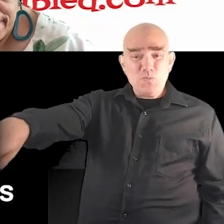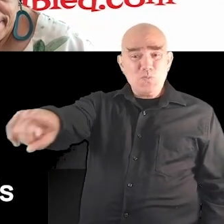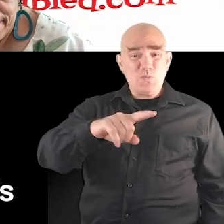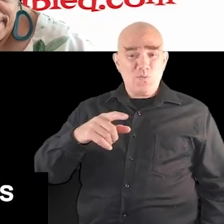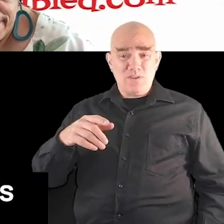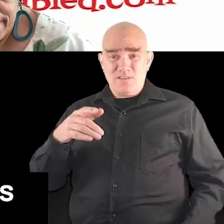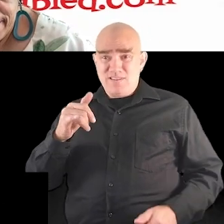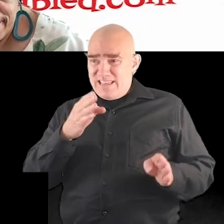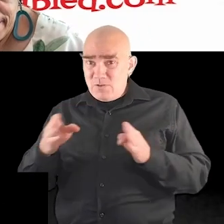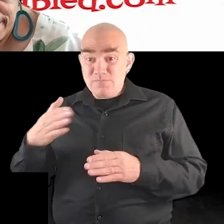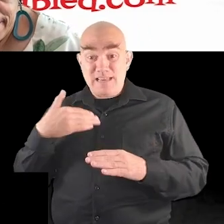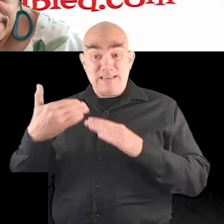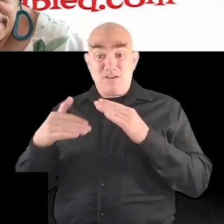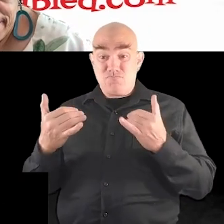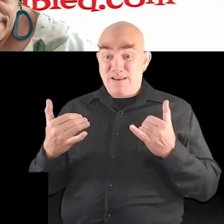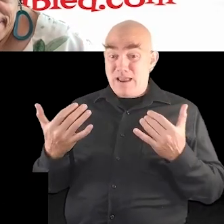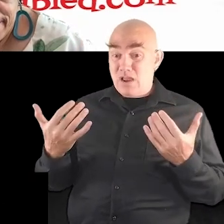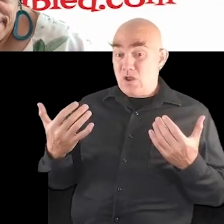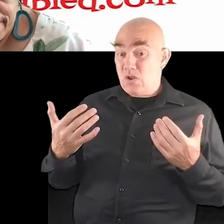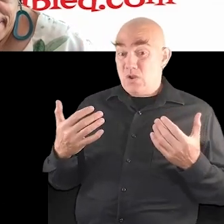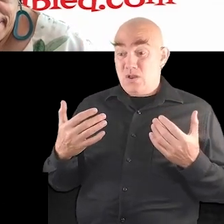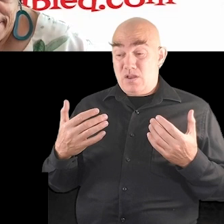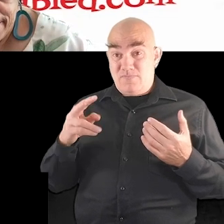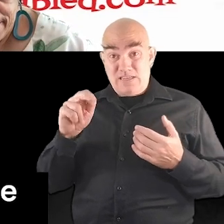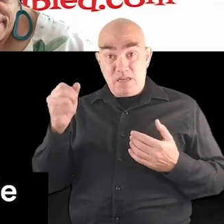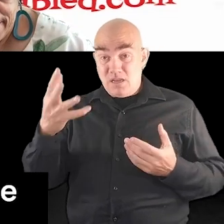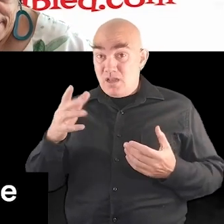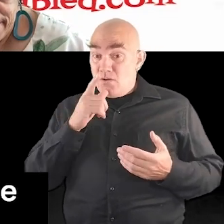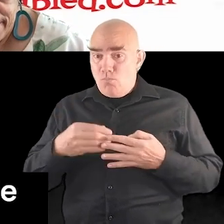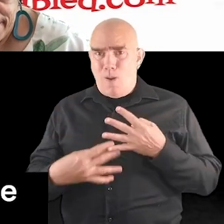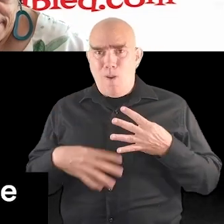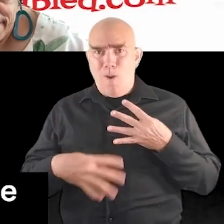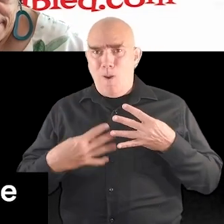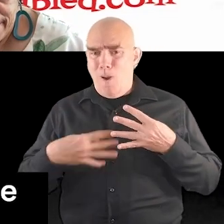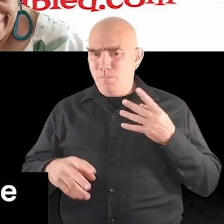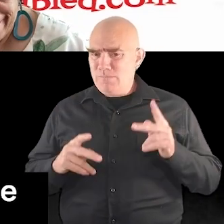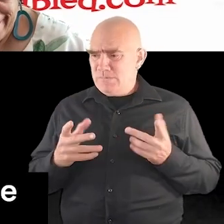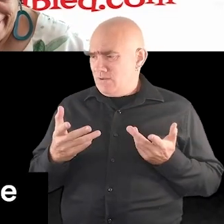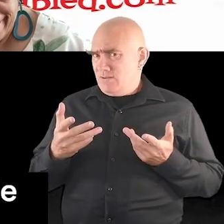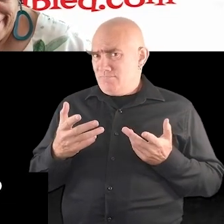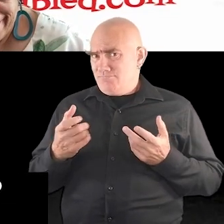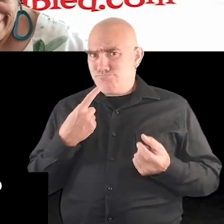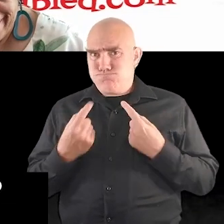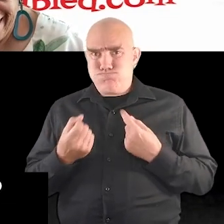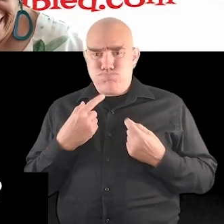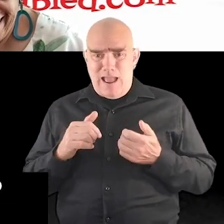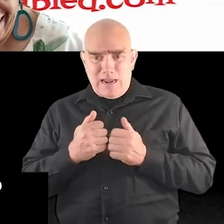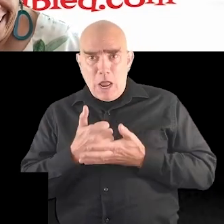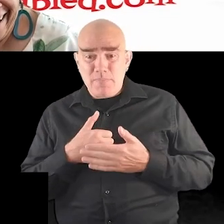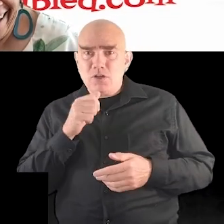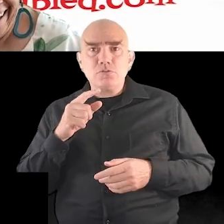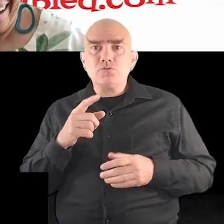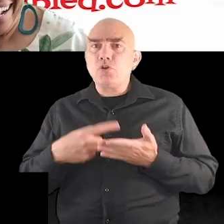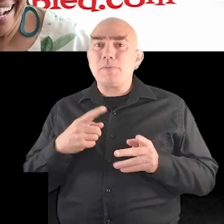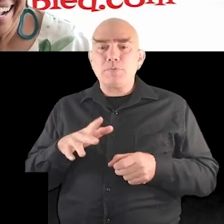that need it. There's individuals. My email right now, Vanessa, it gets filled with people saying, "How could you help me?"